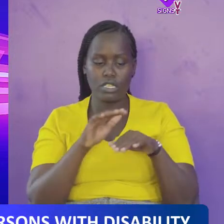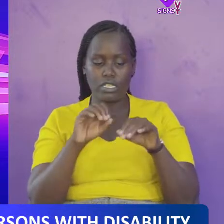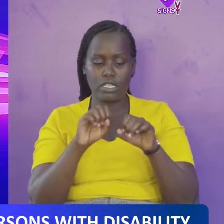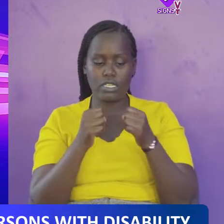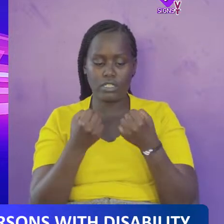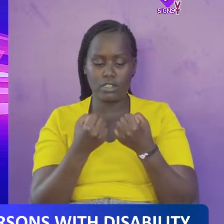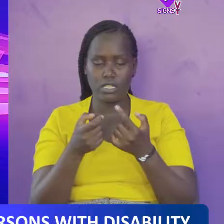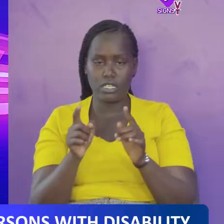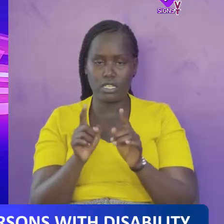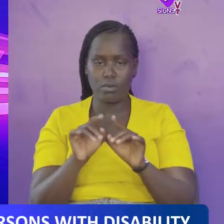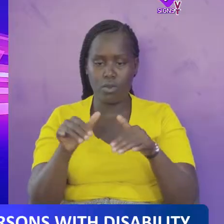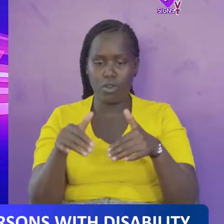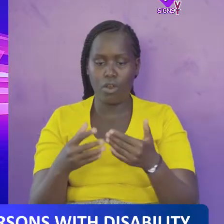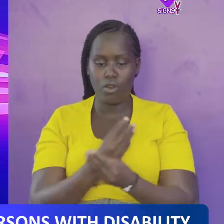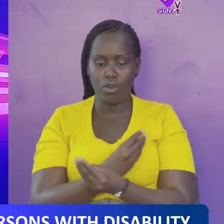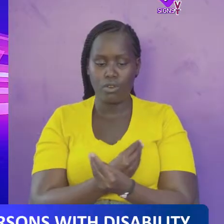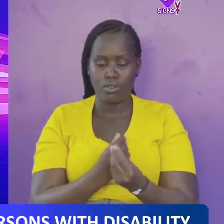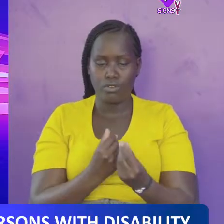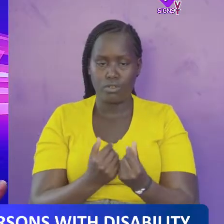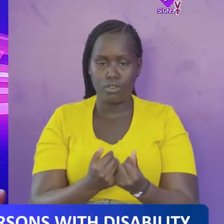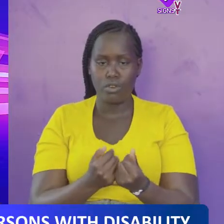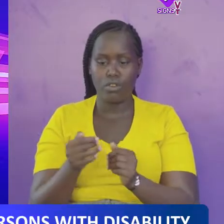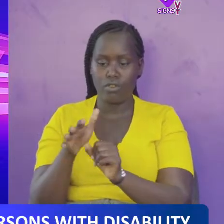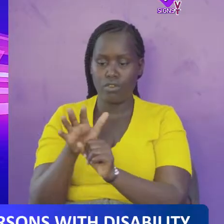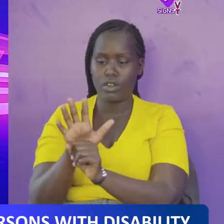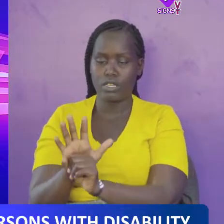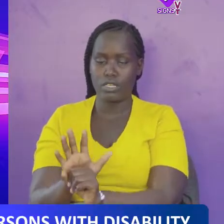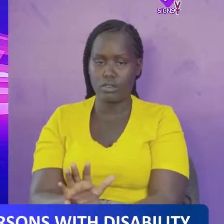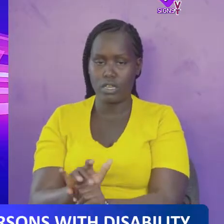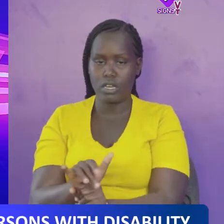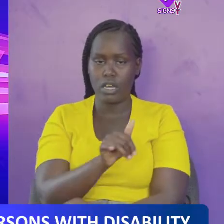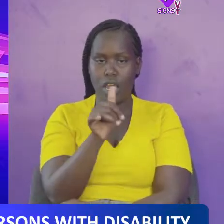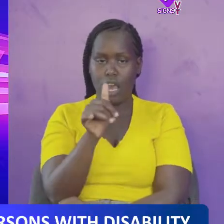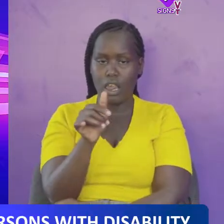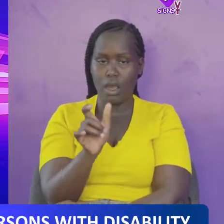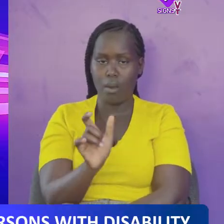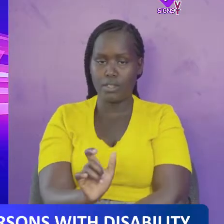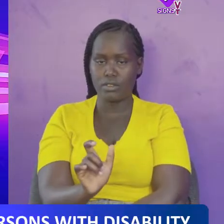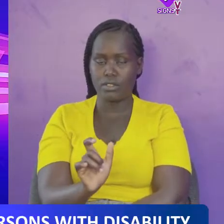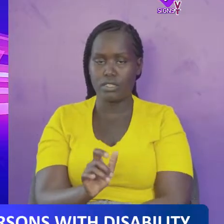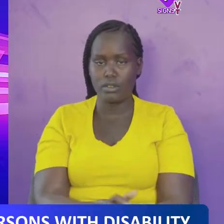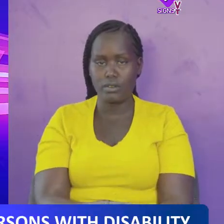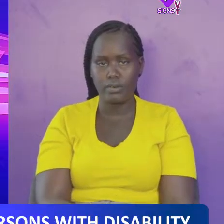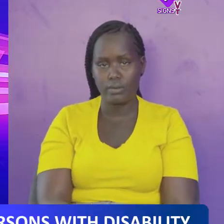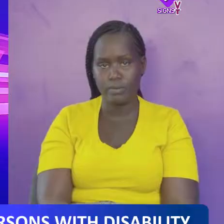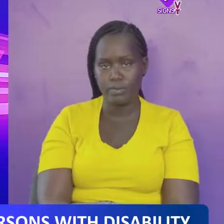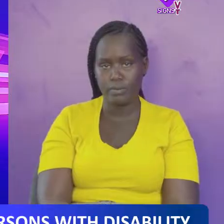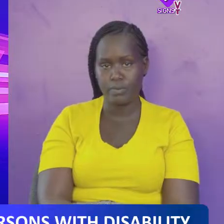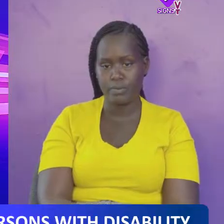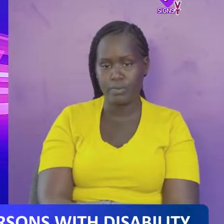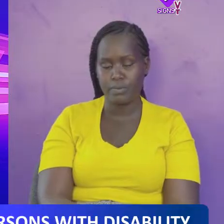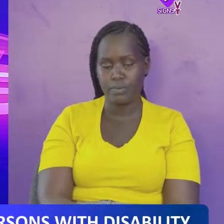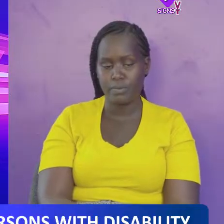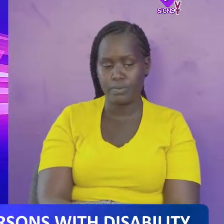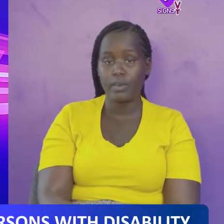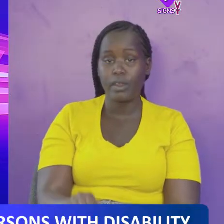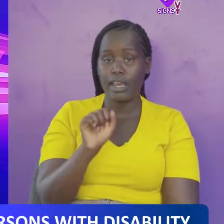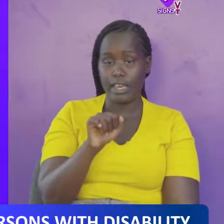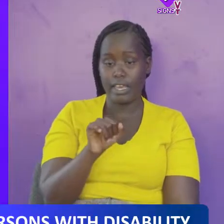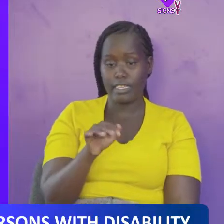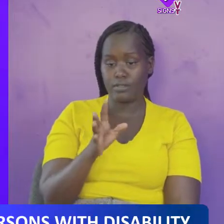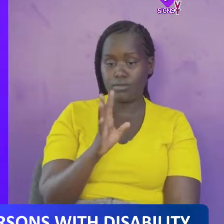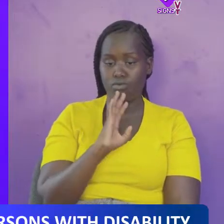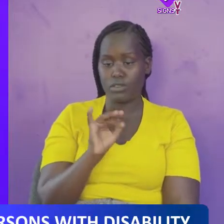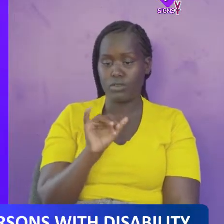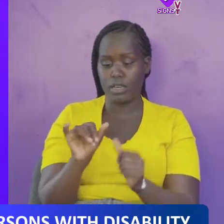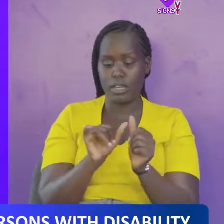how to tackle, discriminating other persons? Yeah, we have talked about